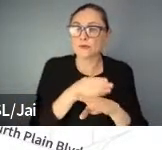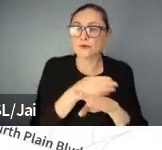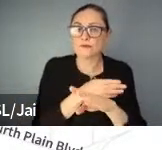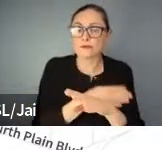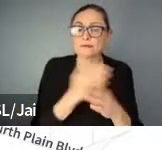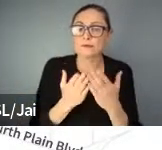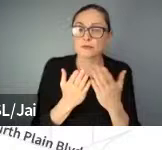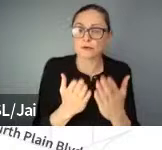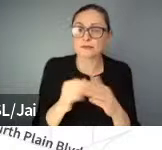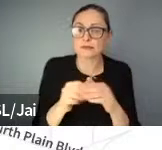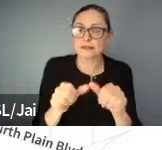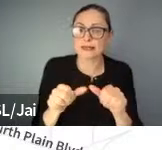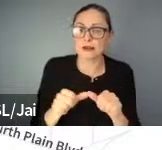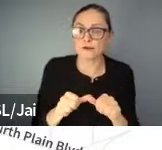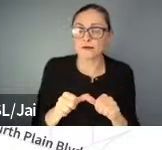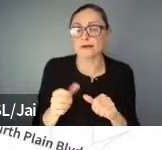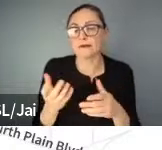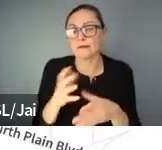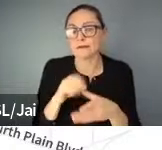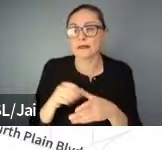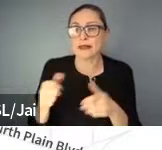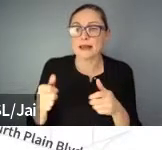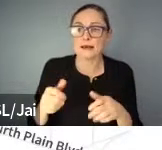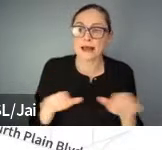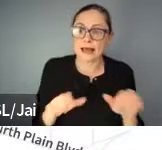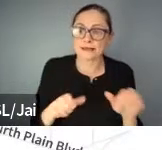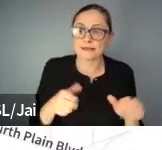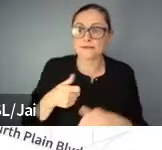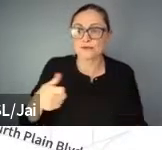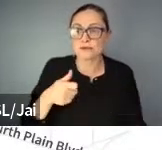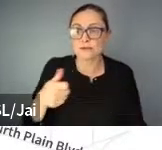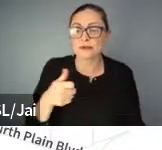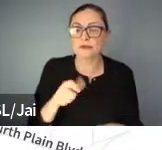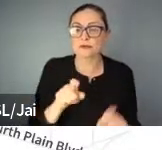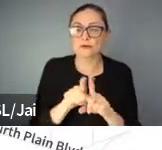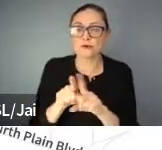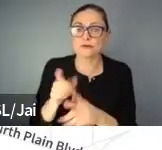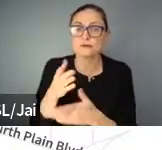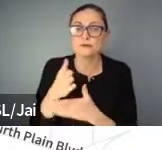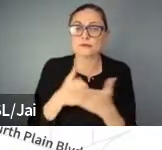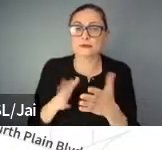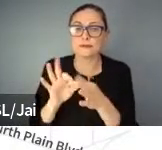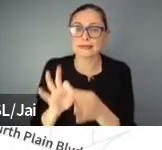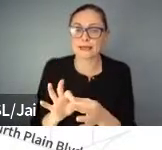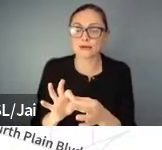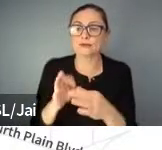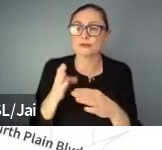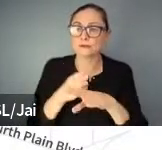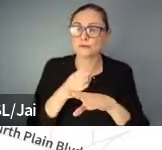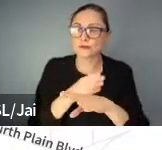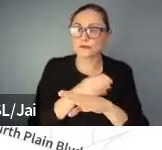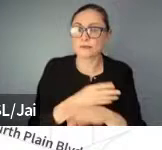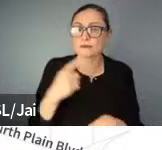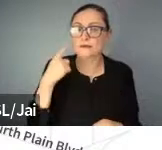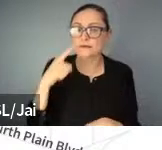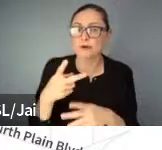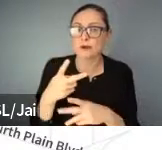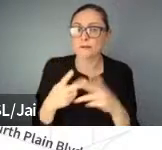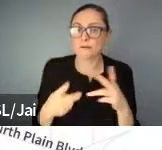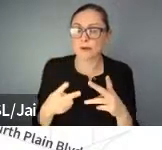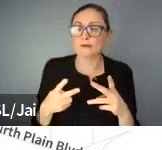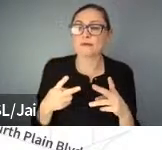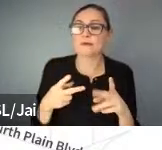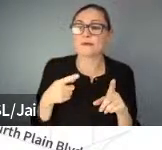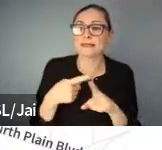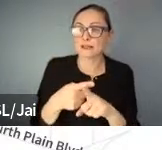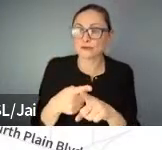proposed in the area include, of course, active transportation, as well as there are some connection improvements for both the